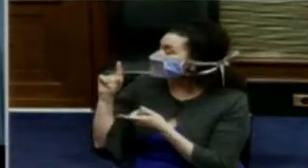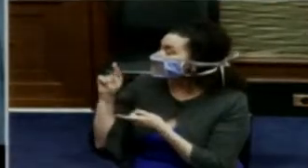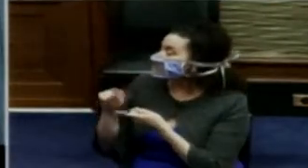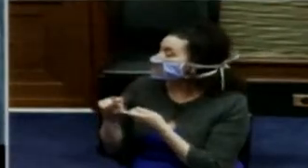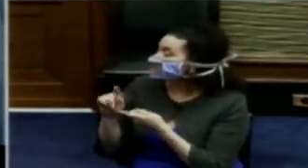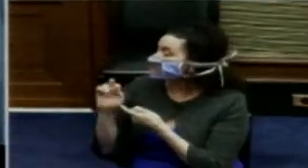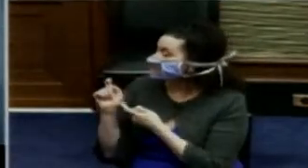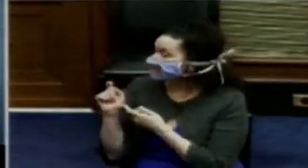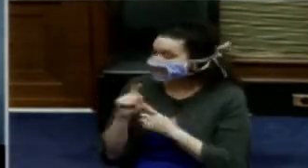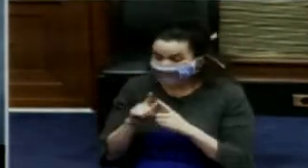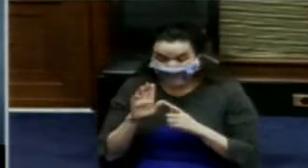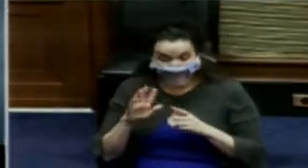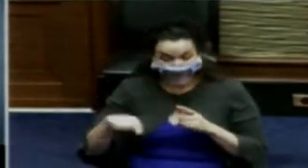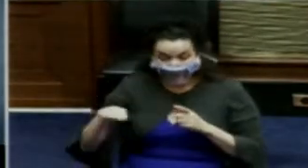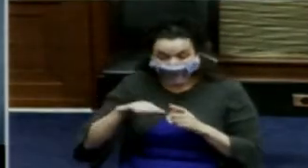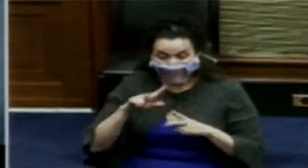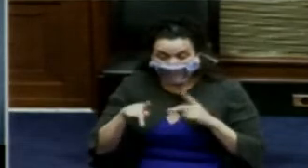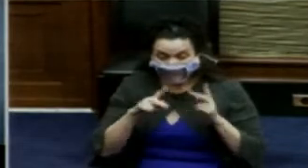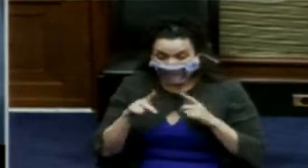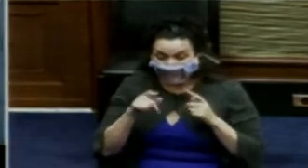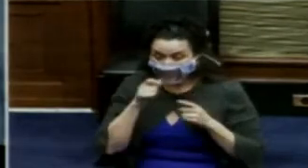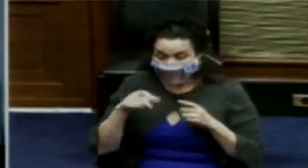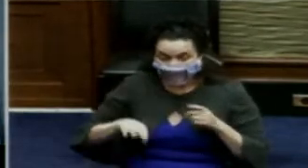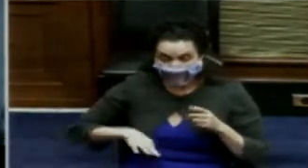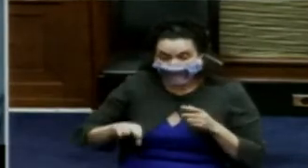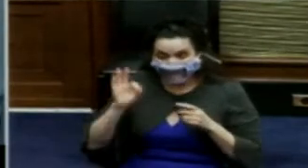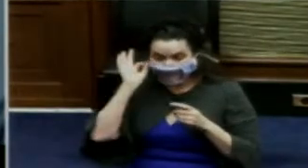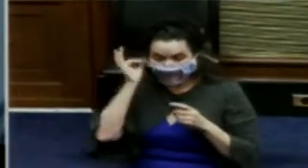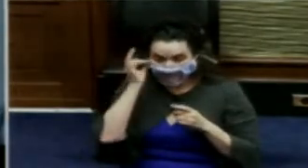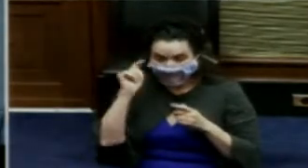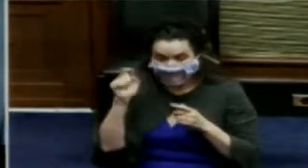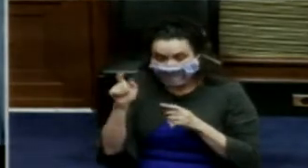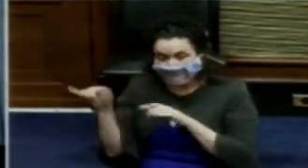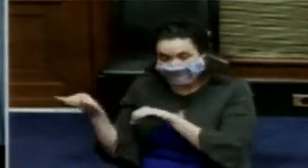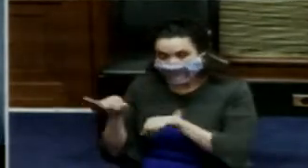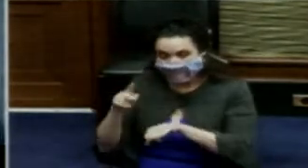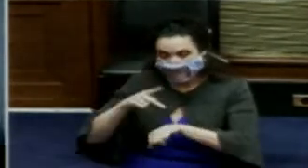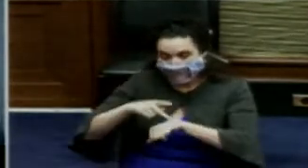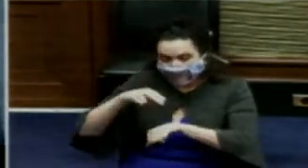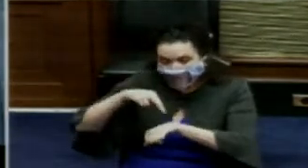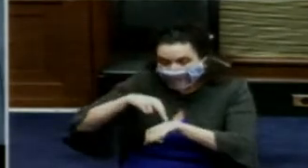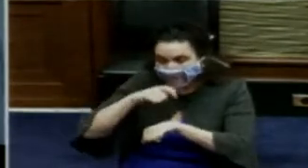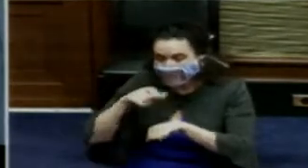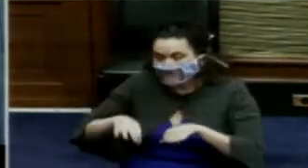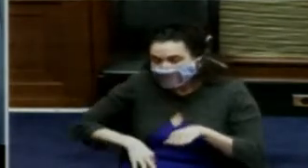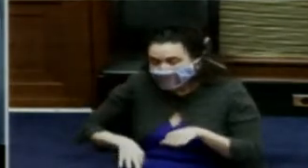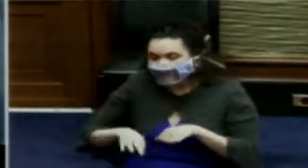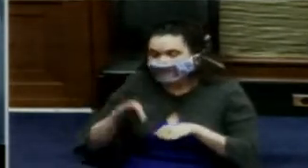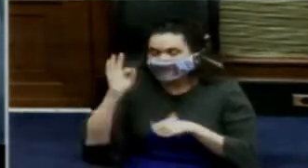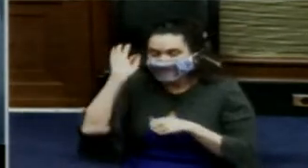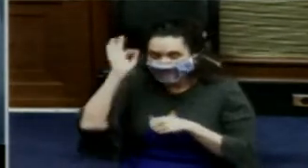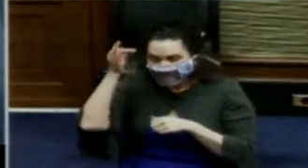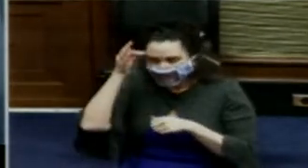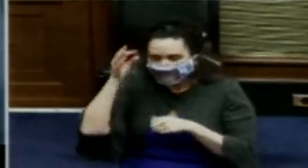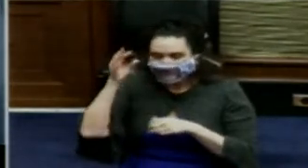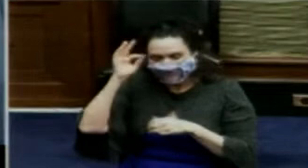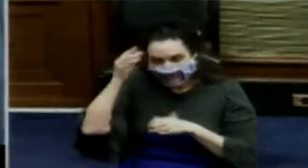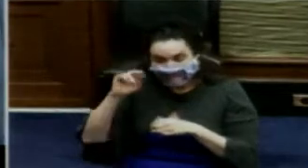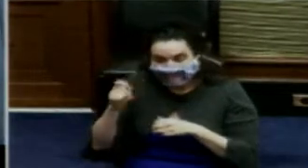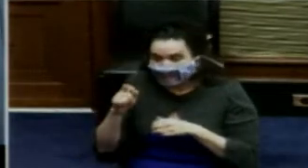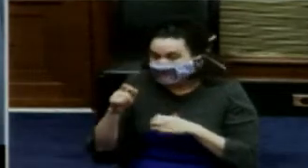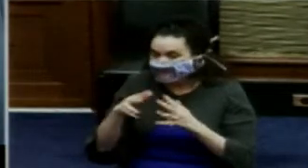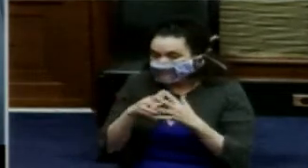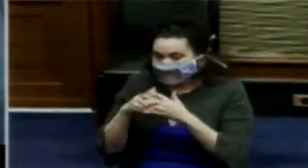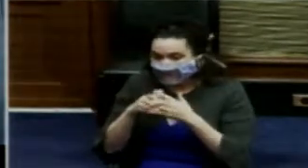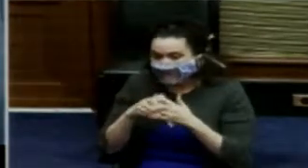not pay federal taxes, just like Puerto Rico does not pay federal taxes, or Guam, or Marianas Islands, or American Samoa. They're not a member